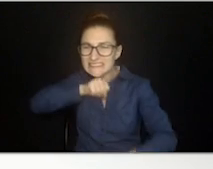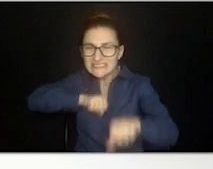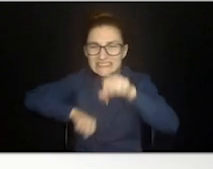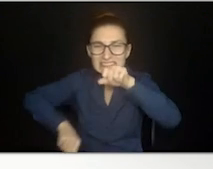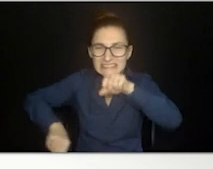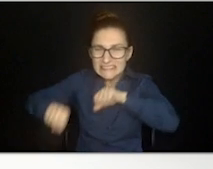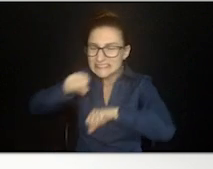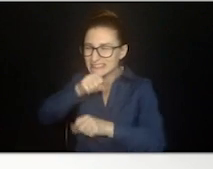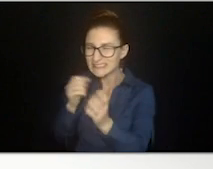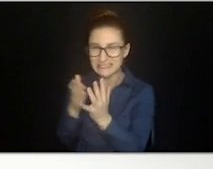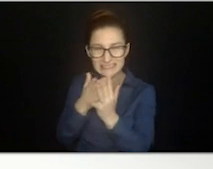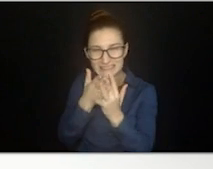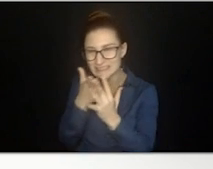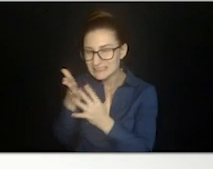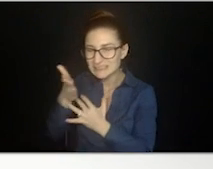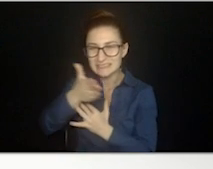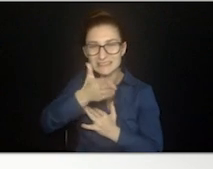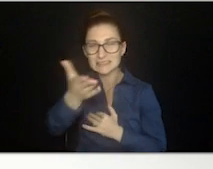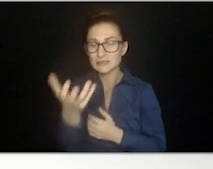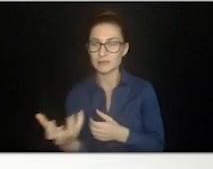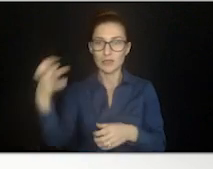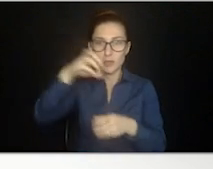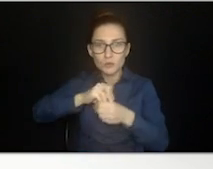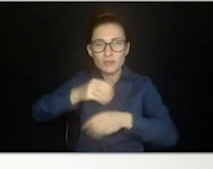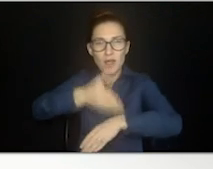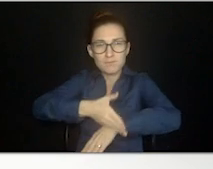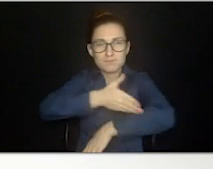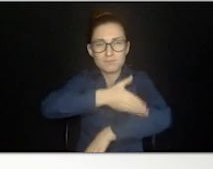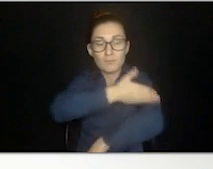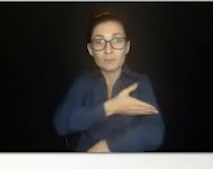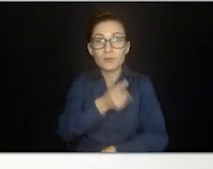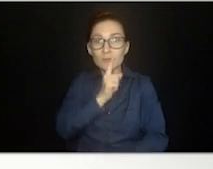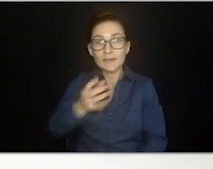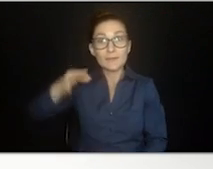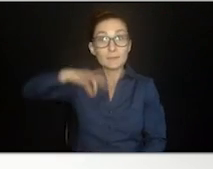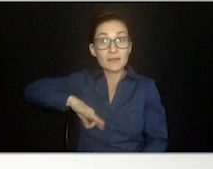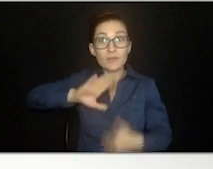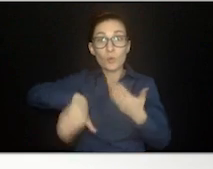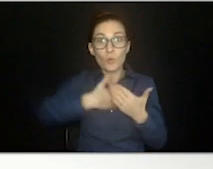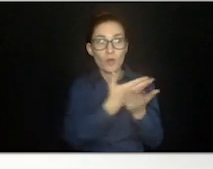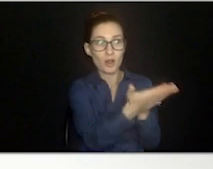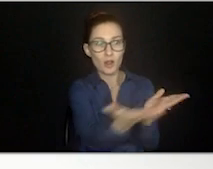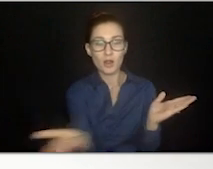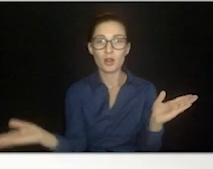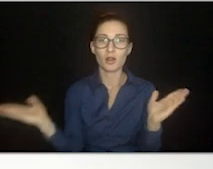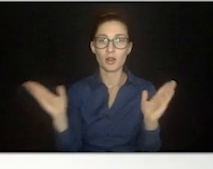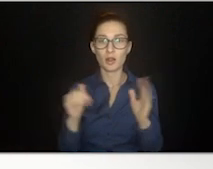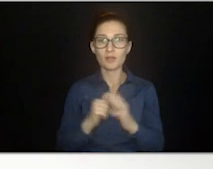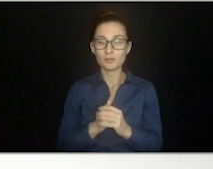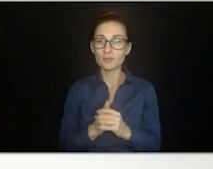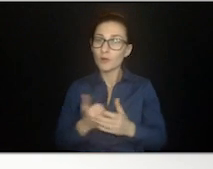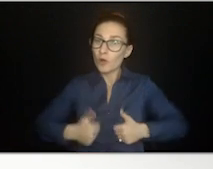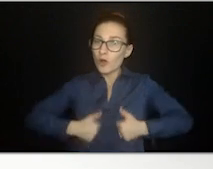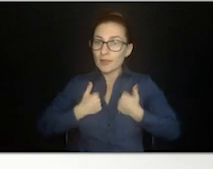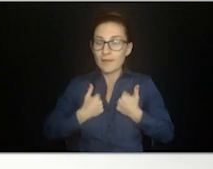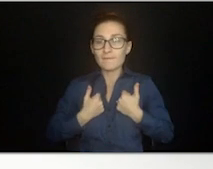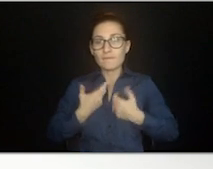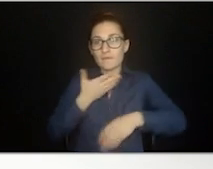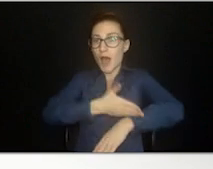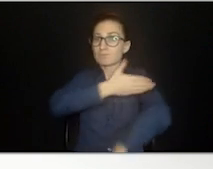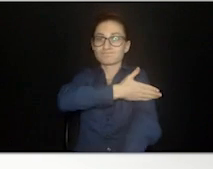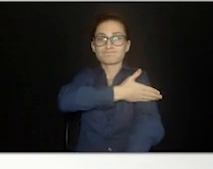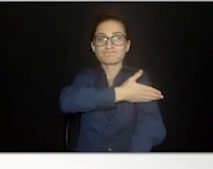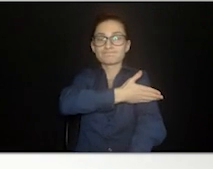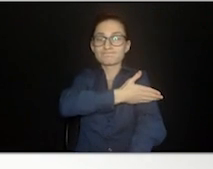how it grows and how it benefits all of us. All of us, our lives are richer when we have